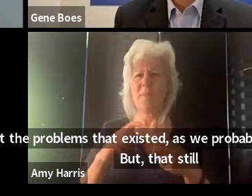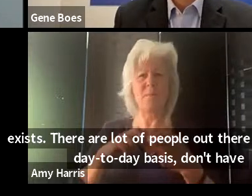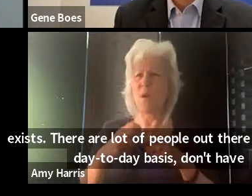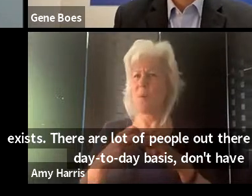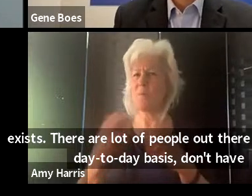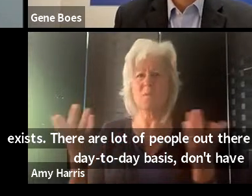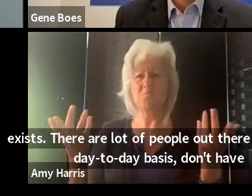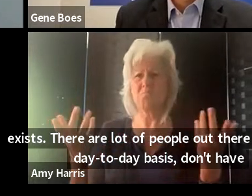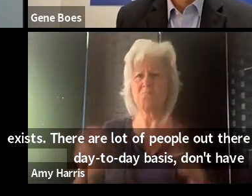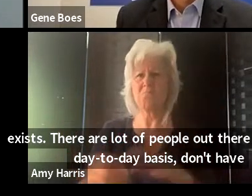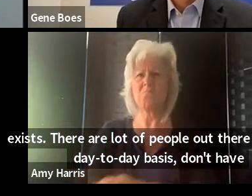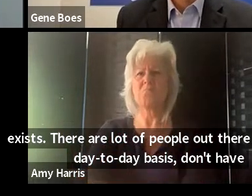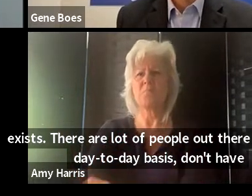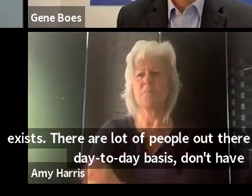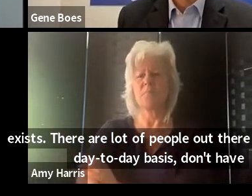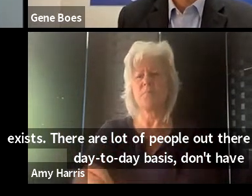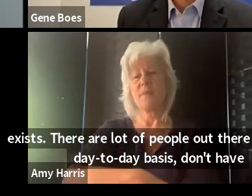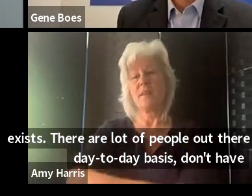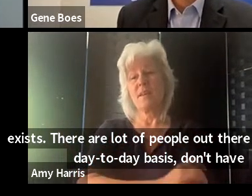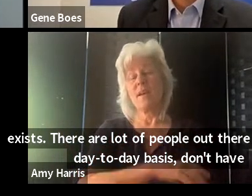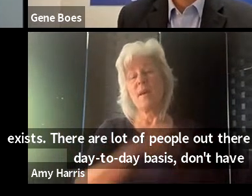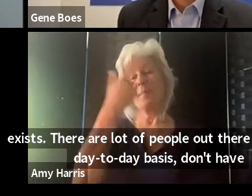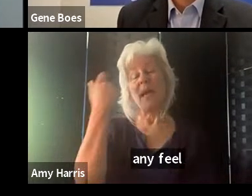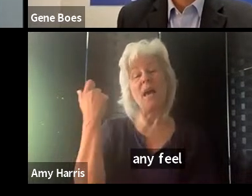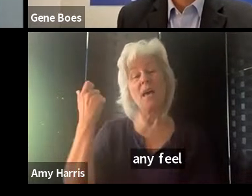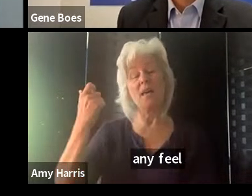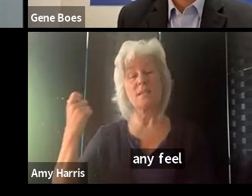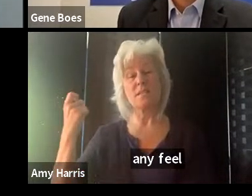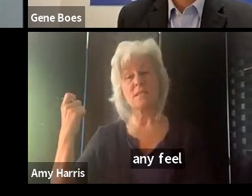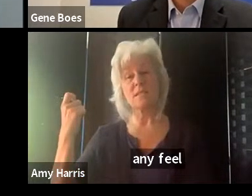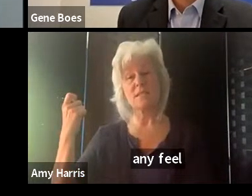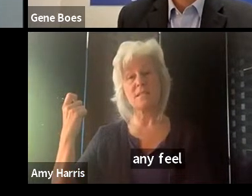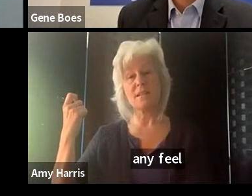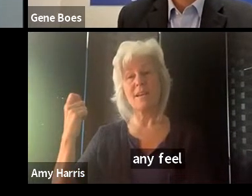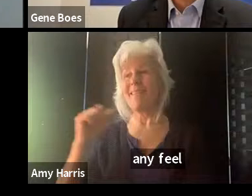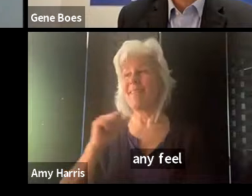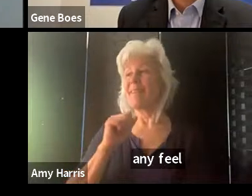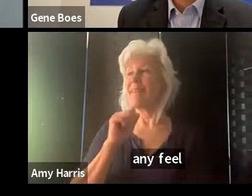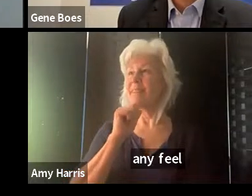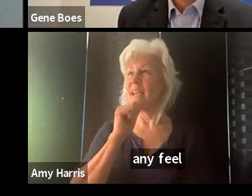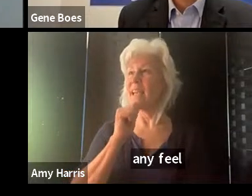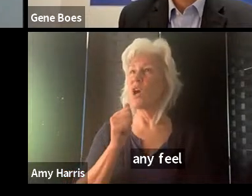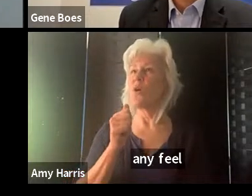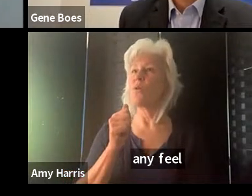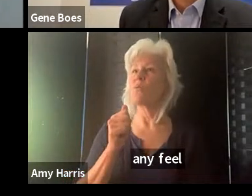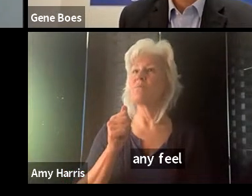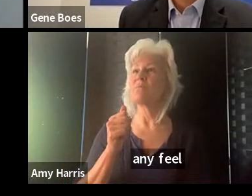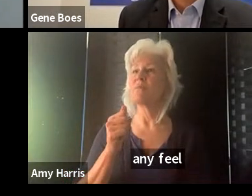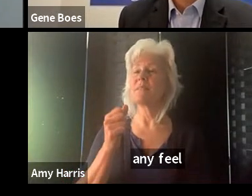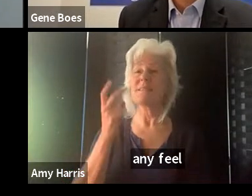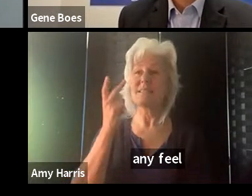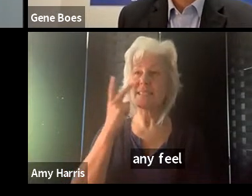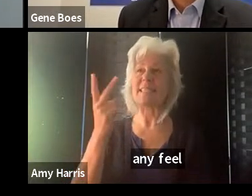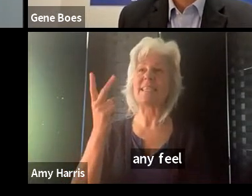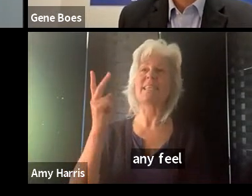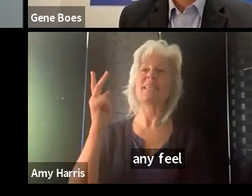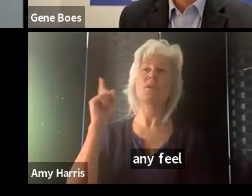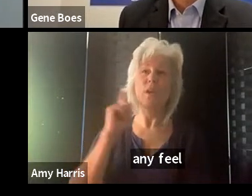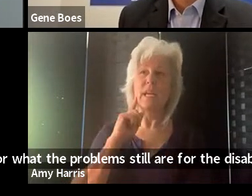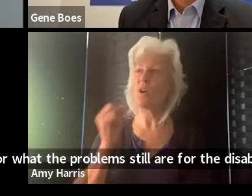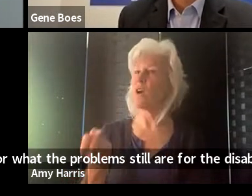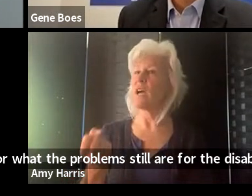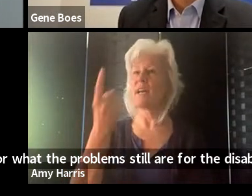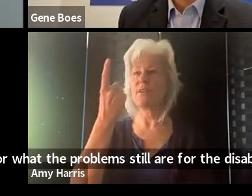are for the disabled, because they don't see or hear or understand much about it on a